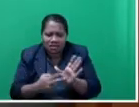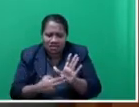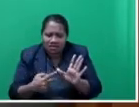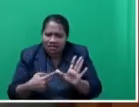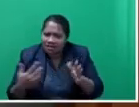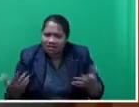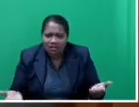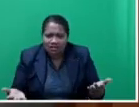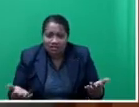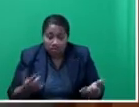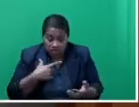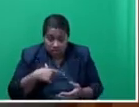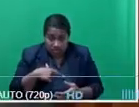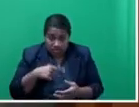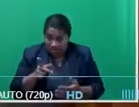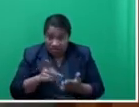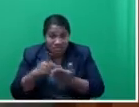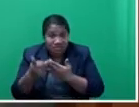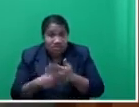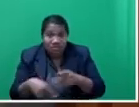Because without those programs,